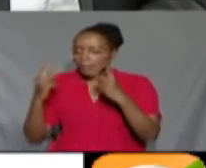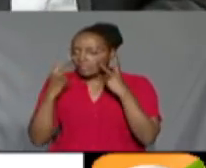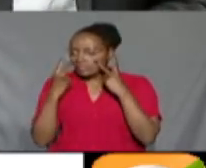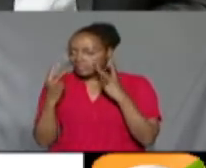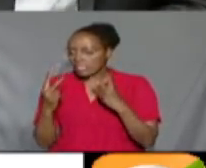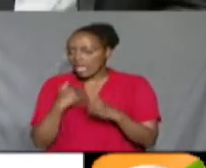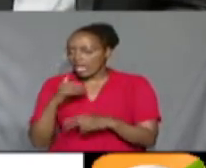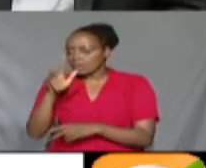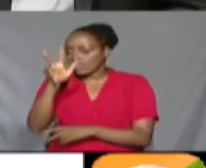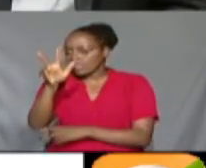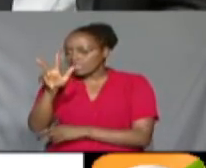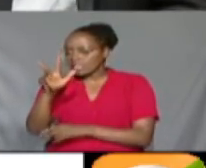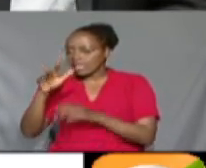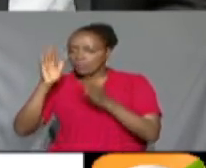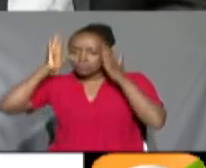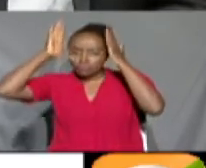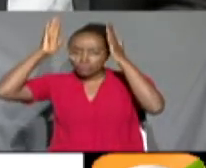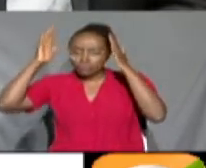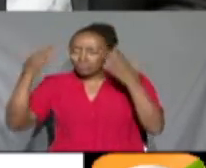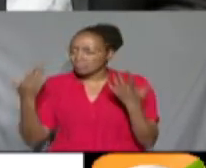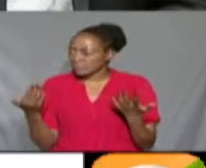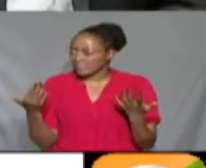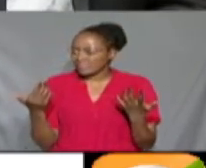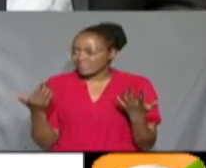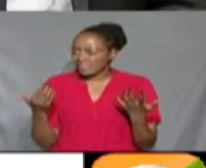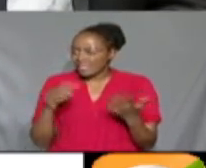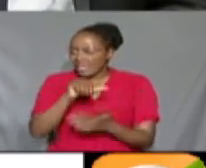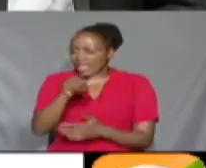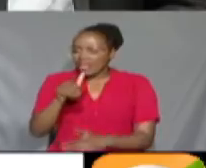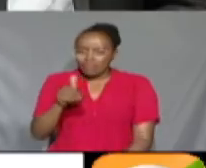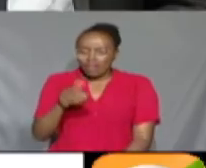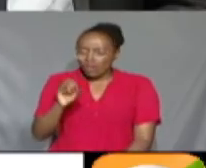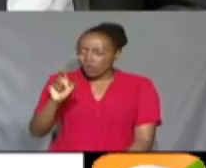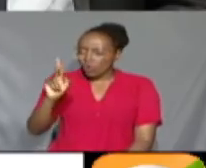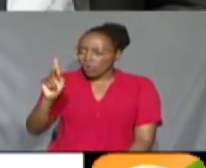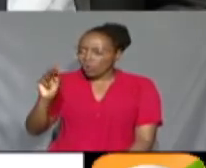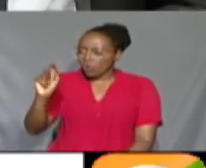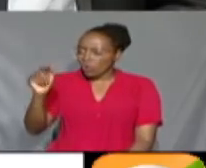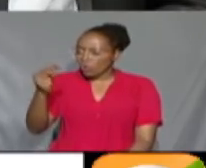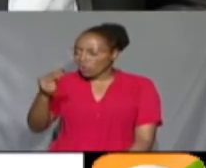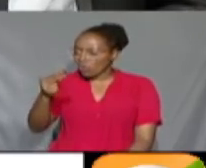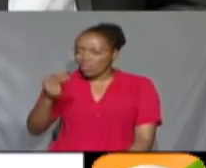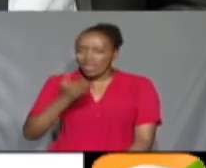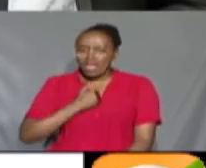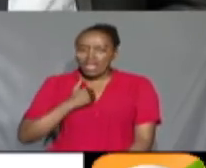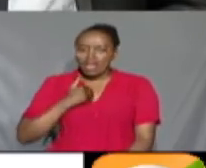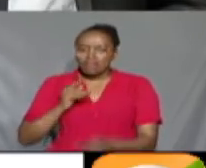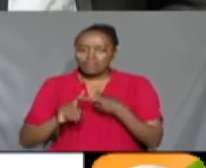they have three clergymen. Some of them are archbishop. Zakaria Zokoth, an archbishop. Mm-hmm.